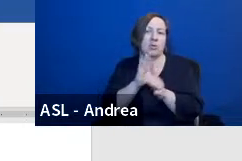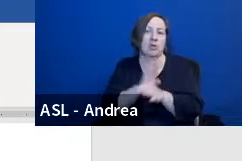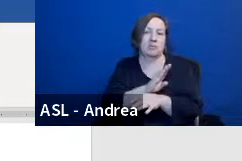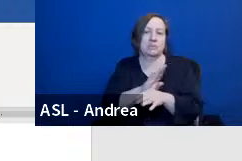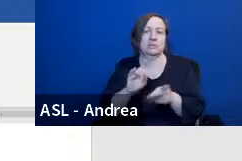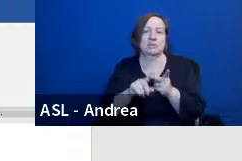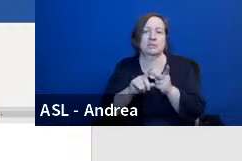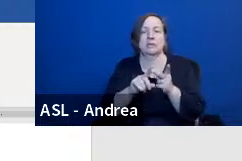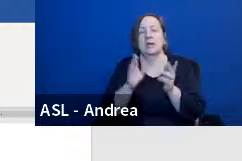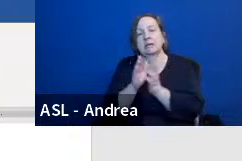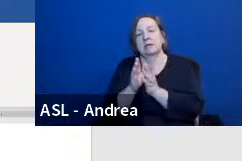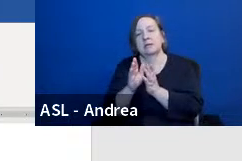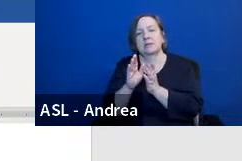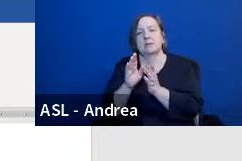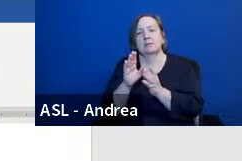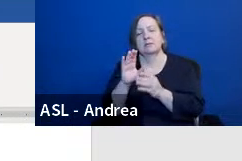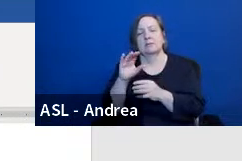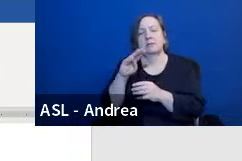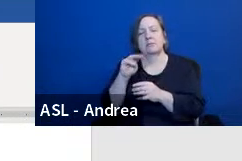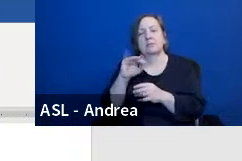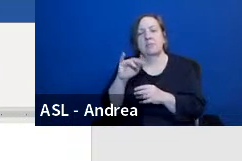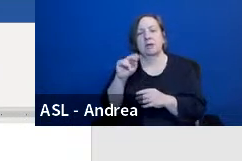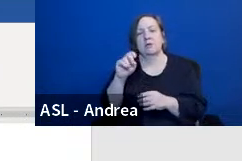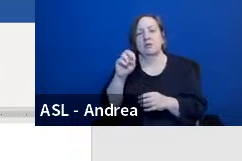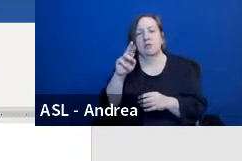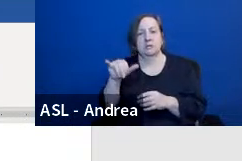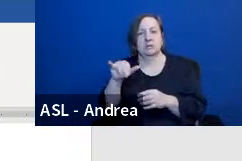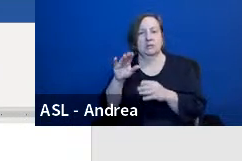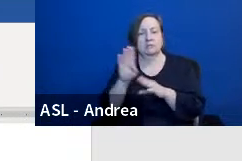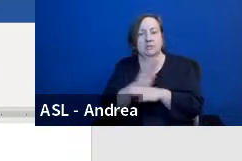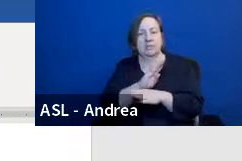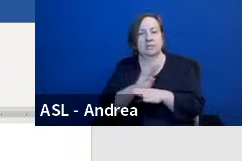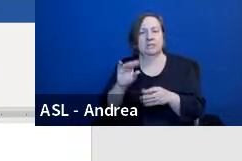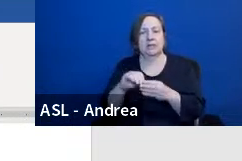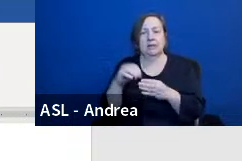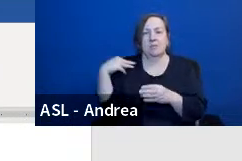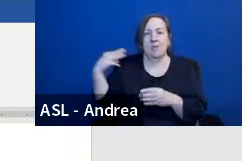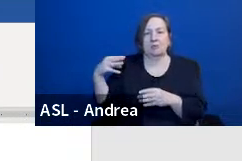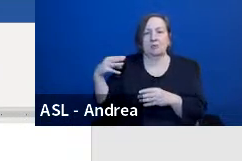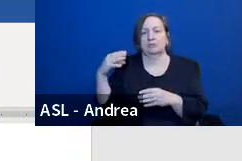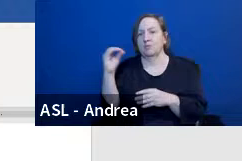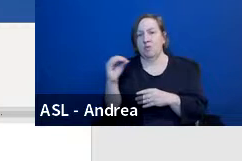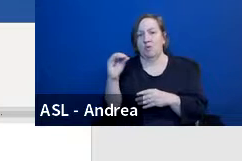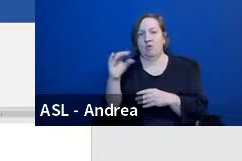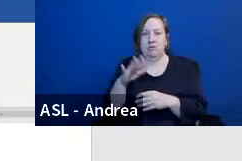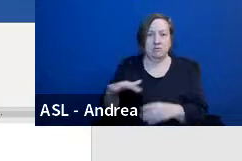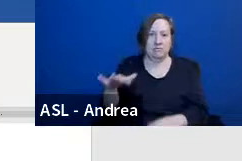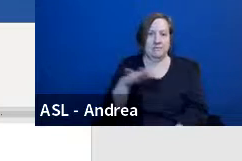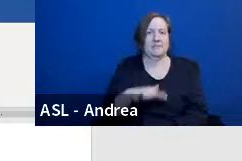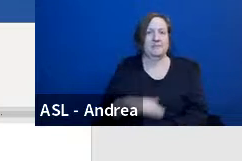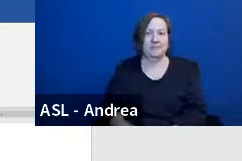minority businesses in the Washington, Oregon area.